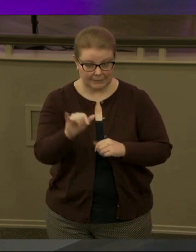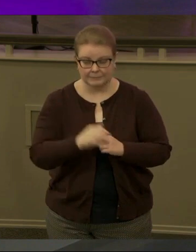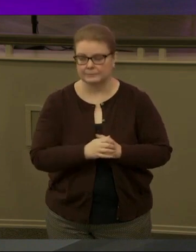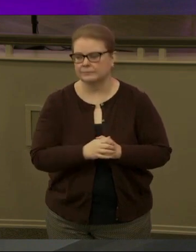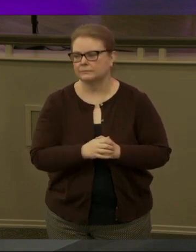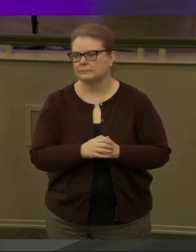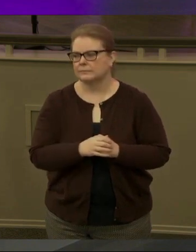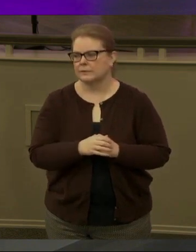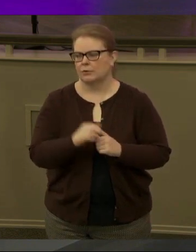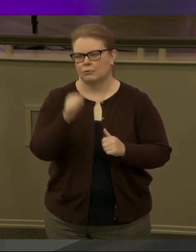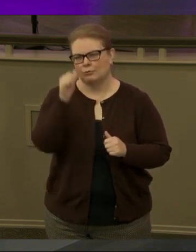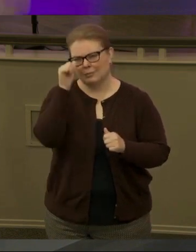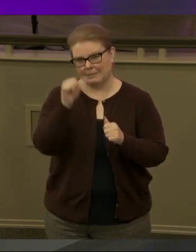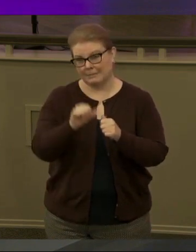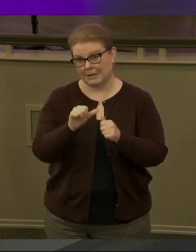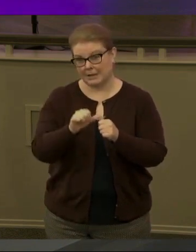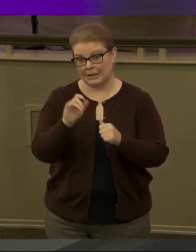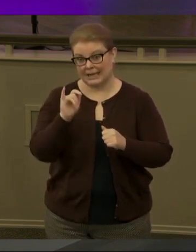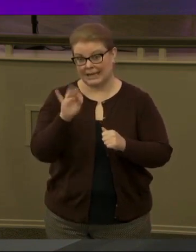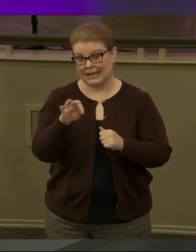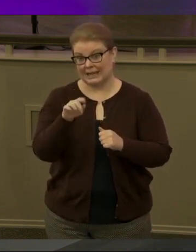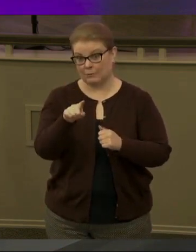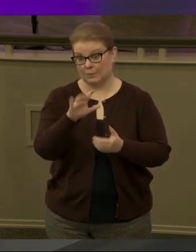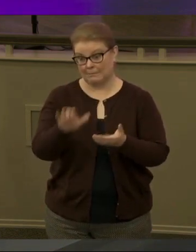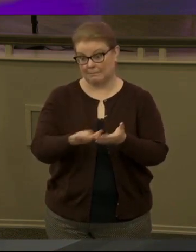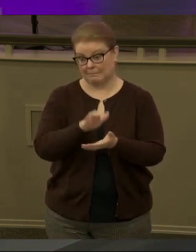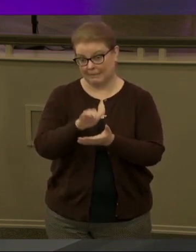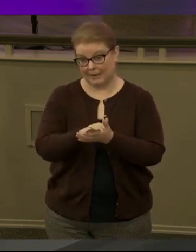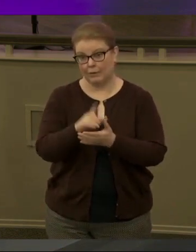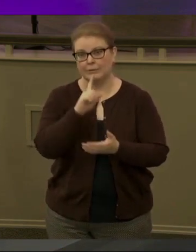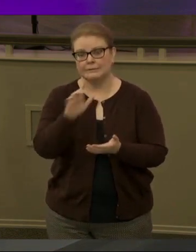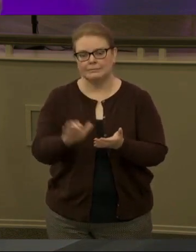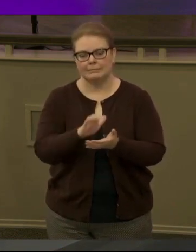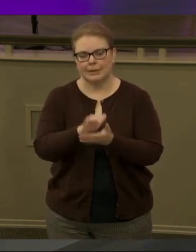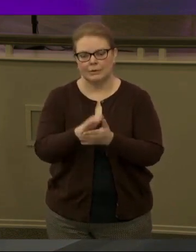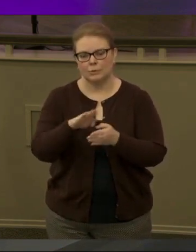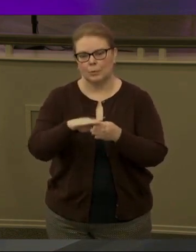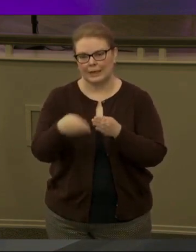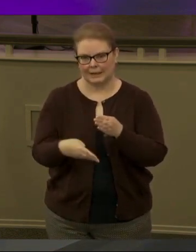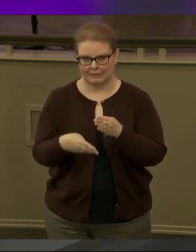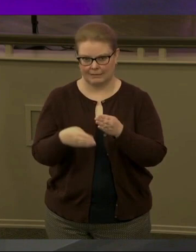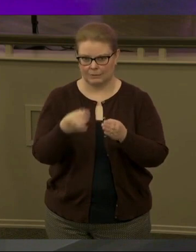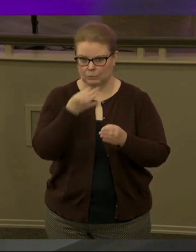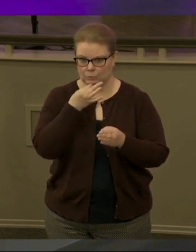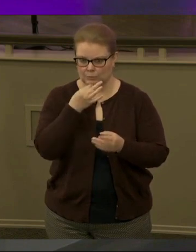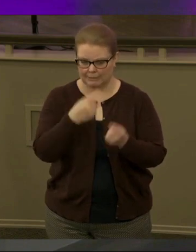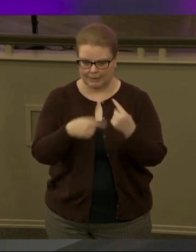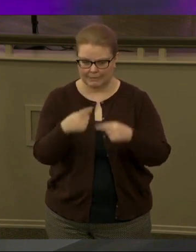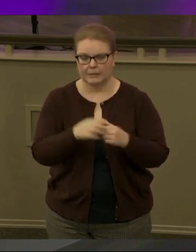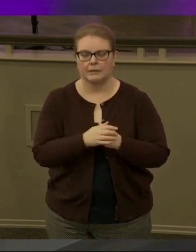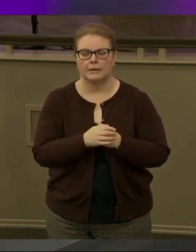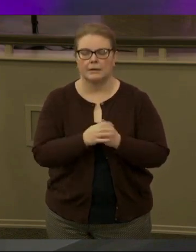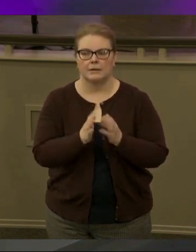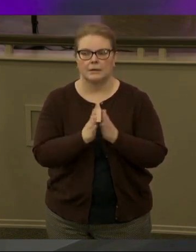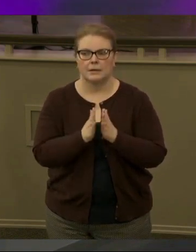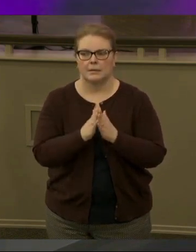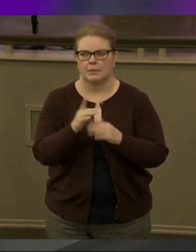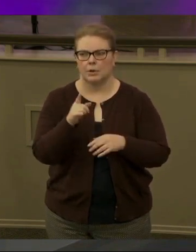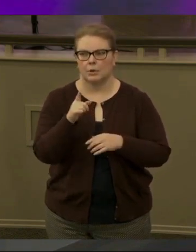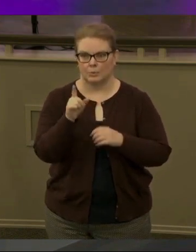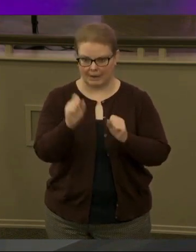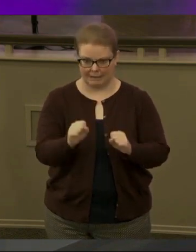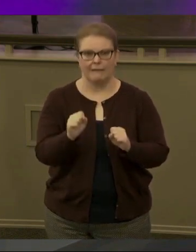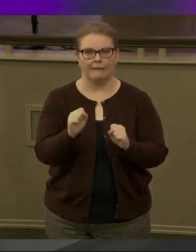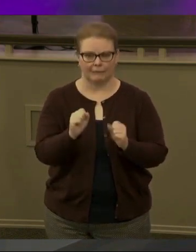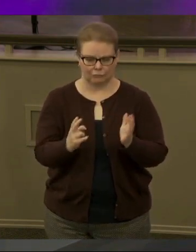I want to remind you, if you are married, there is our marriage weekend coming up. And so you can jump